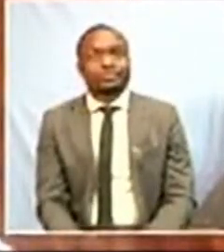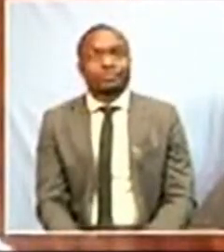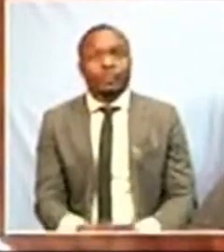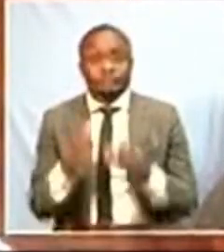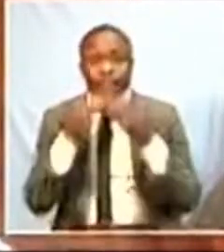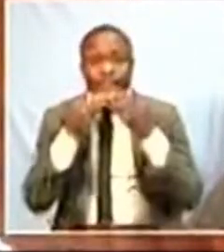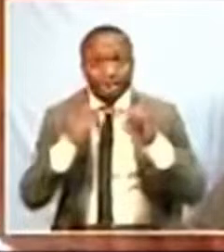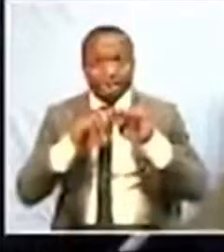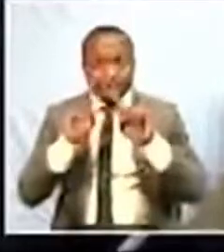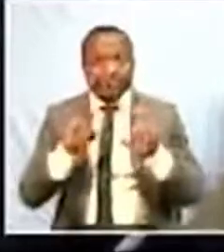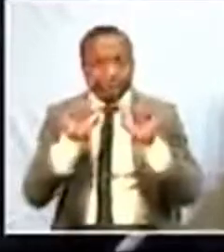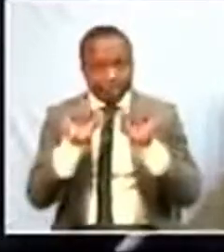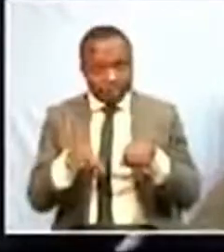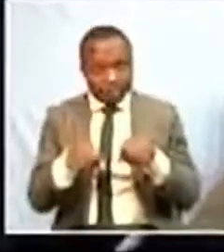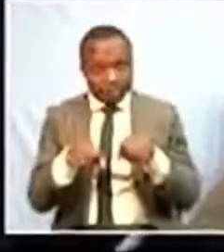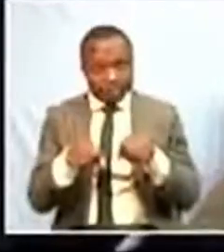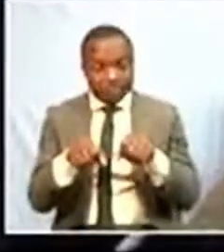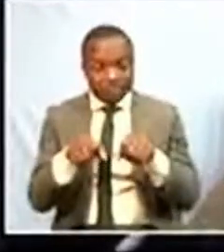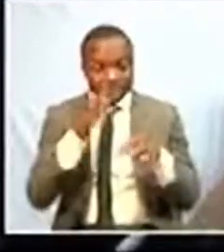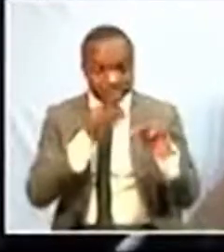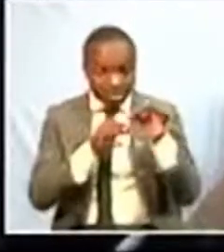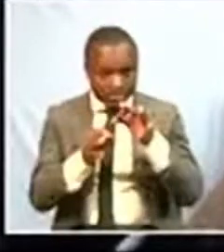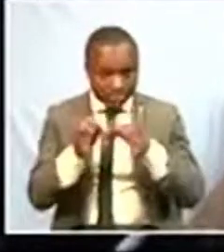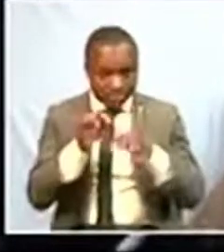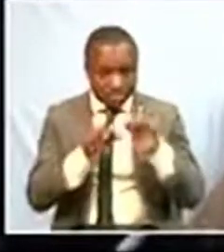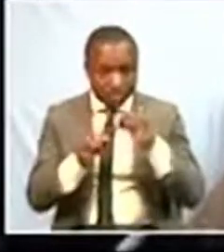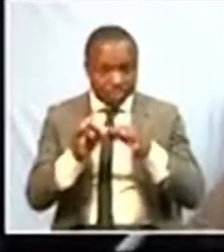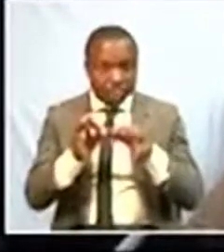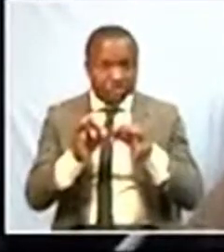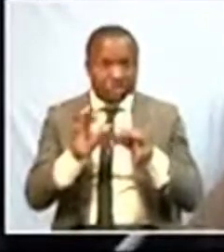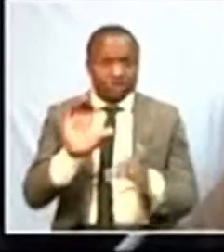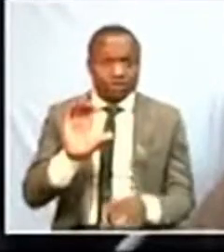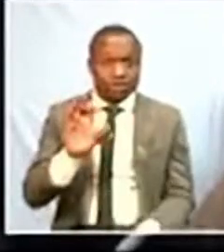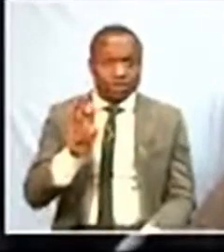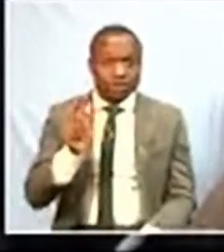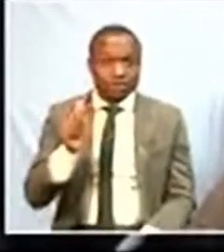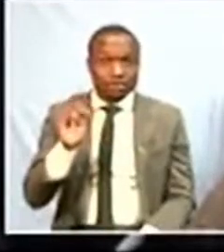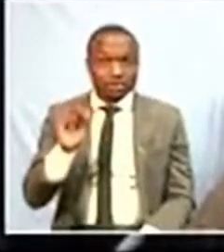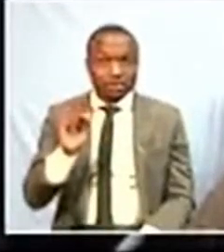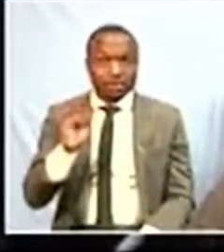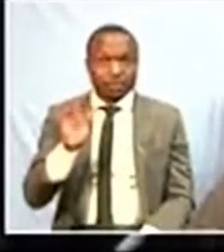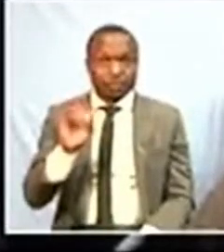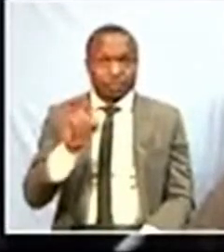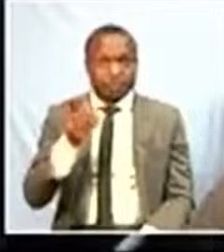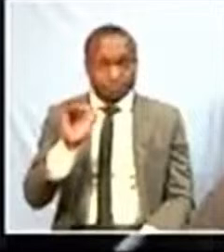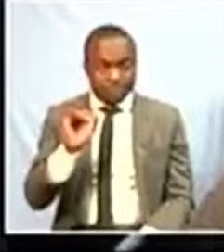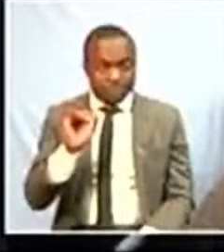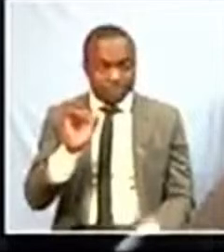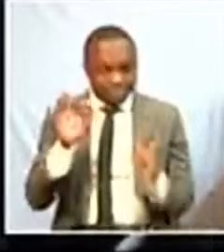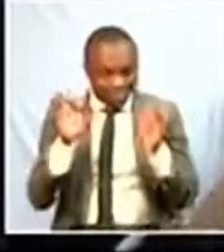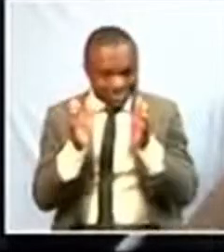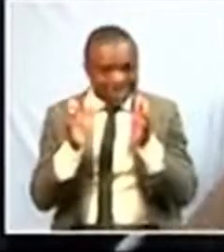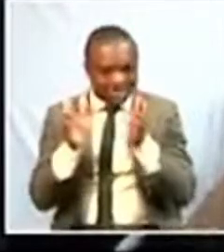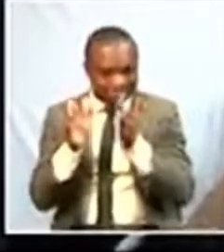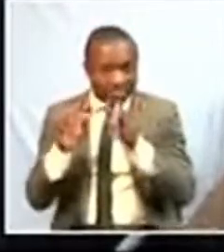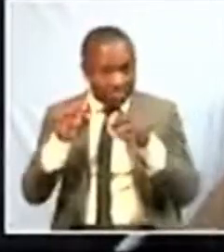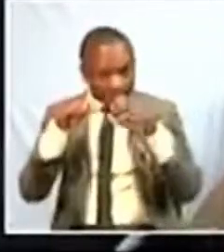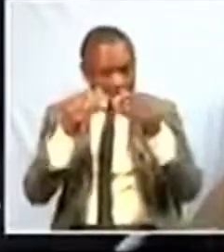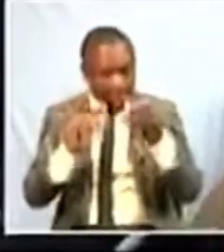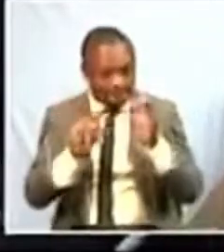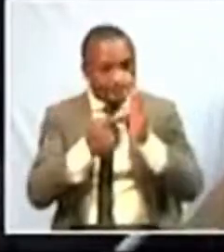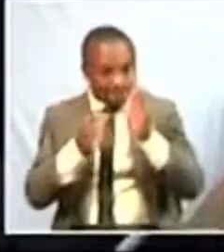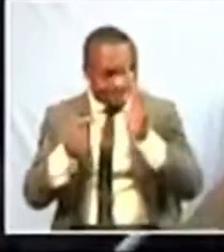Thank you, Chair. I might summarize the Chamboli market. In a short, give